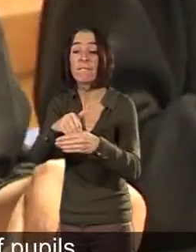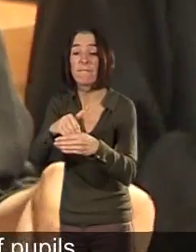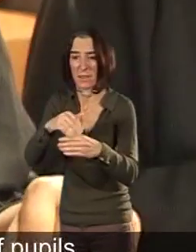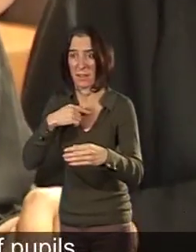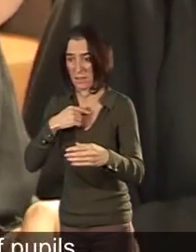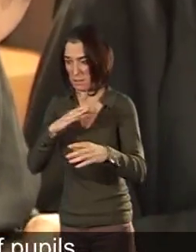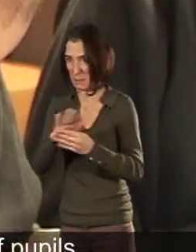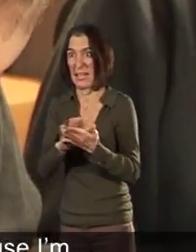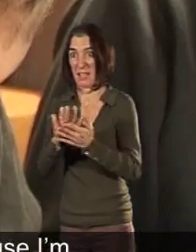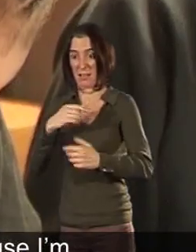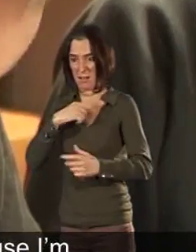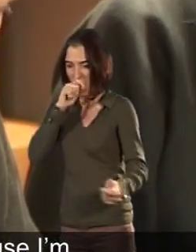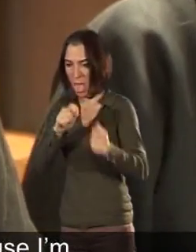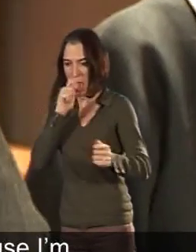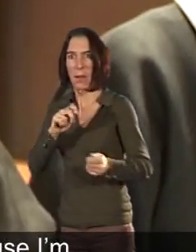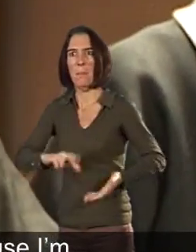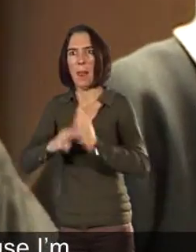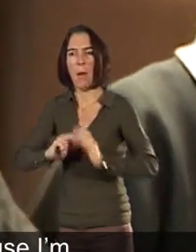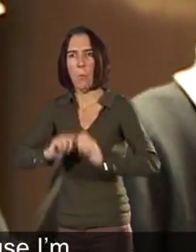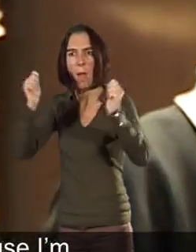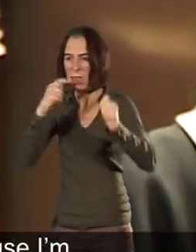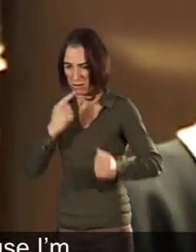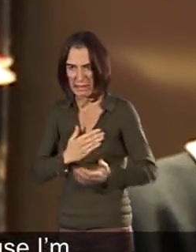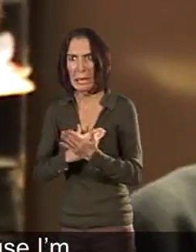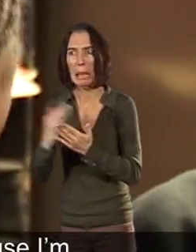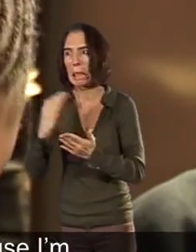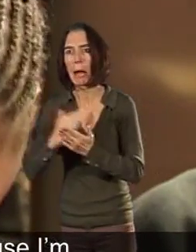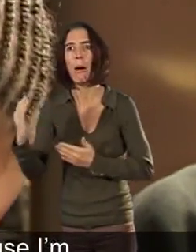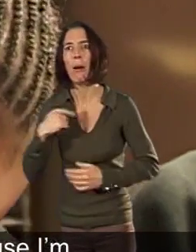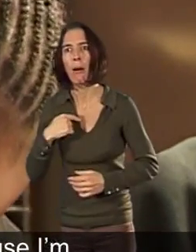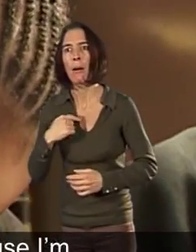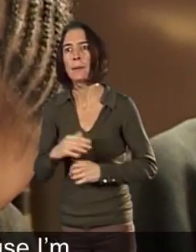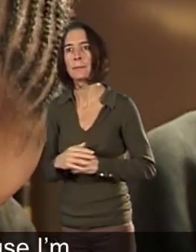makes the lesson better for all the other pupils because I'm that much clearer as a teacher.